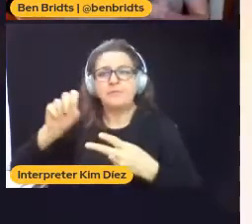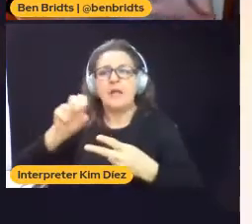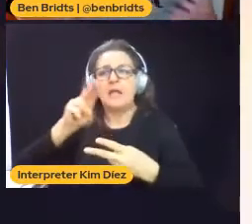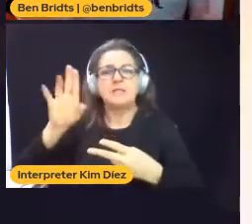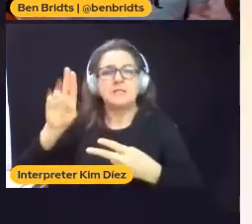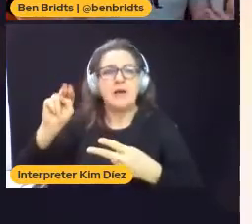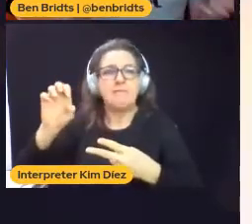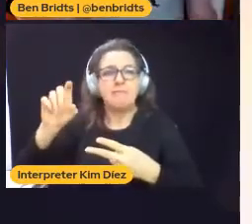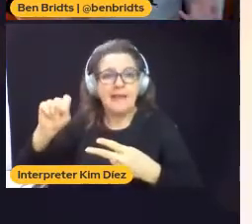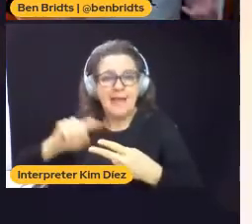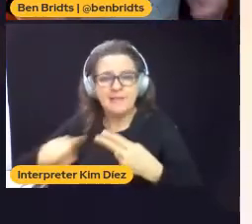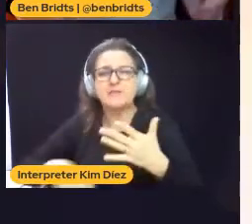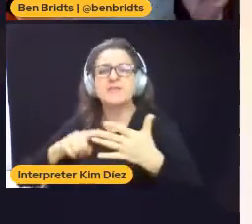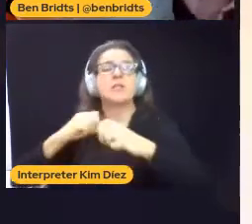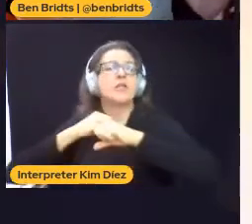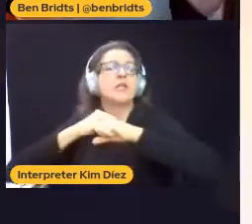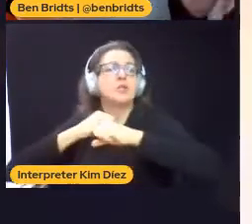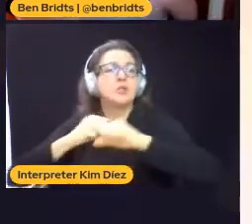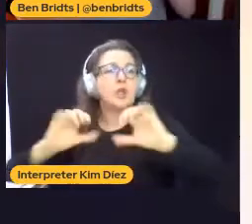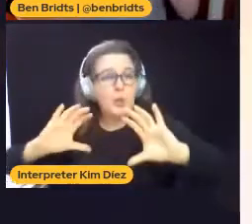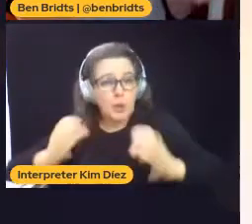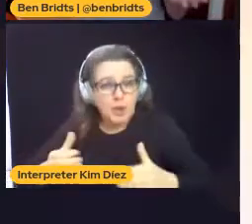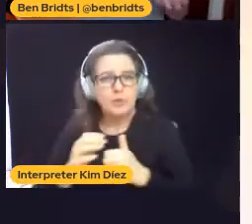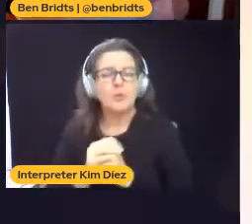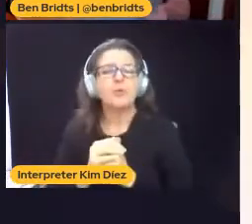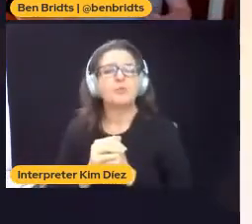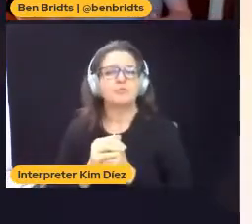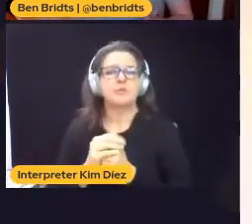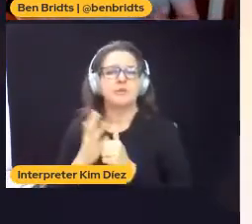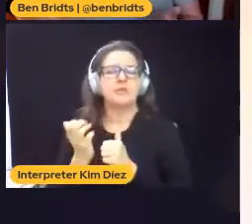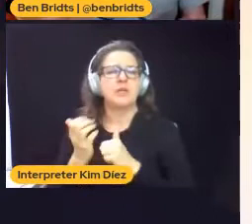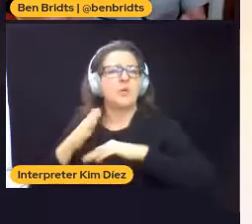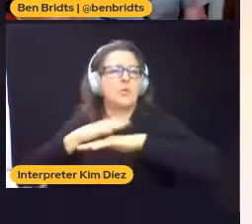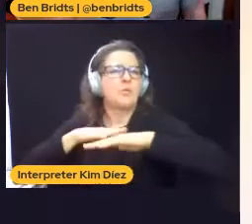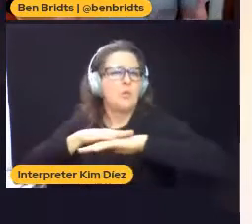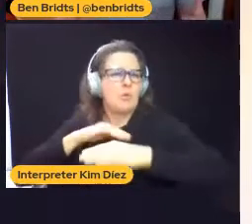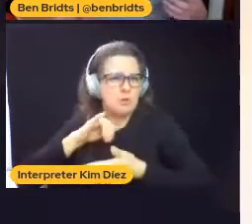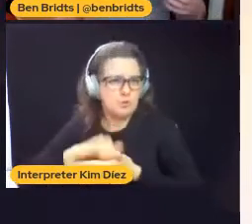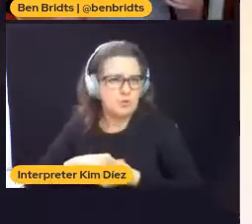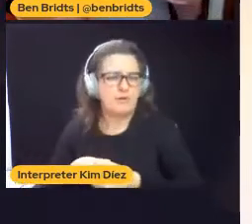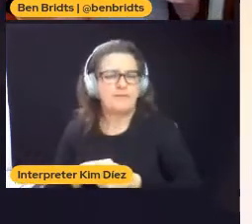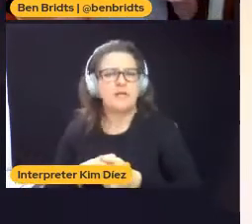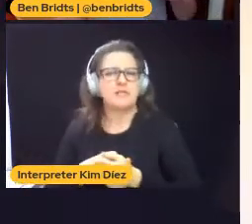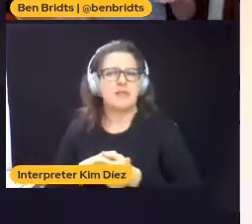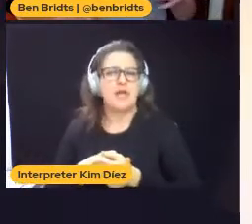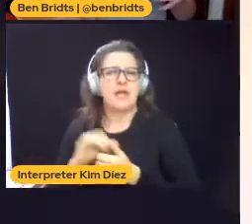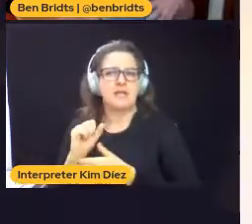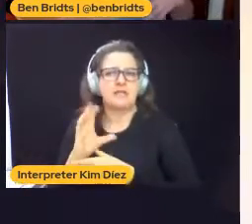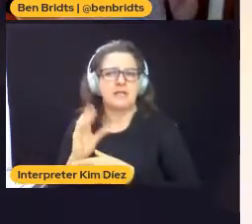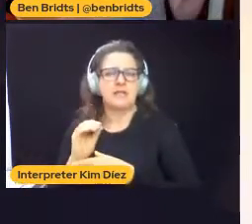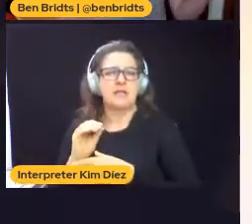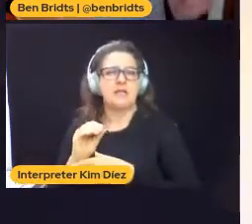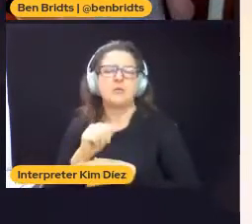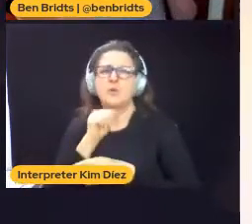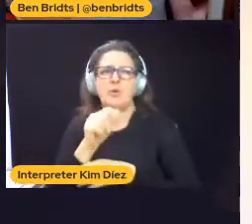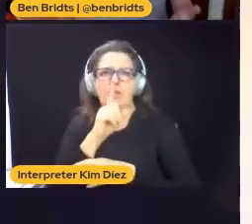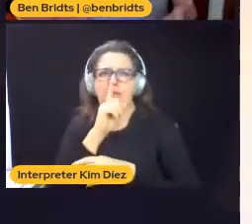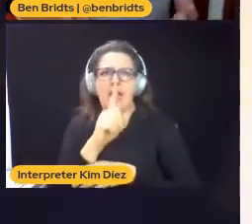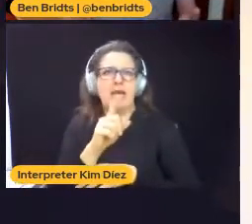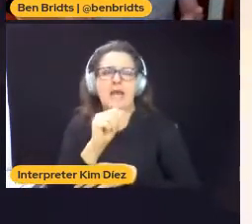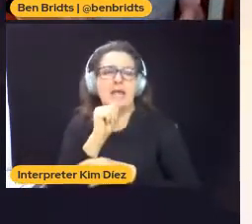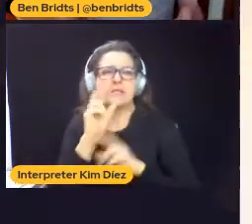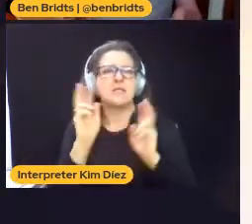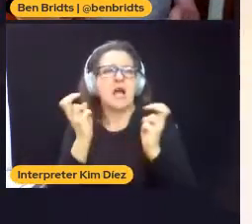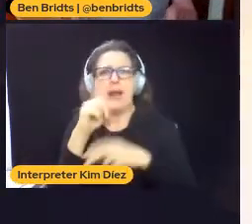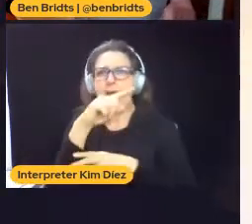security groups. We want to surface that so that it's not a black